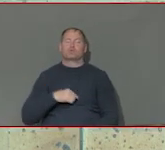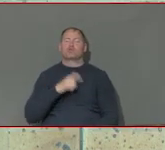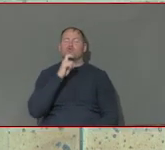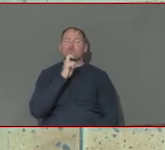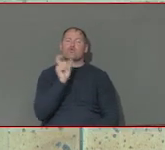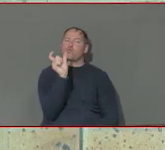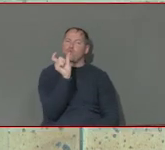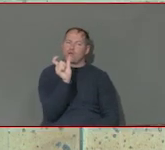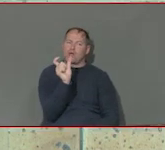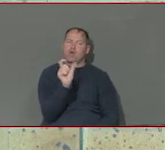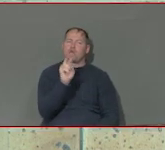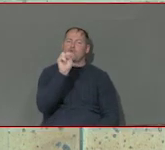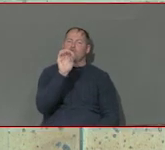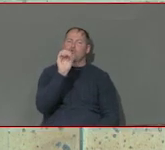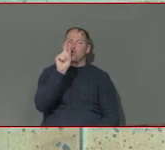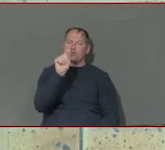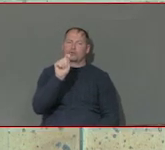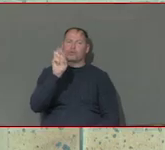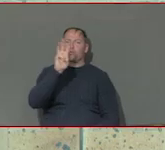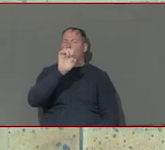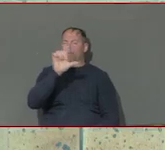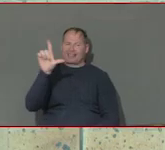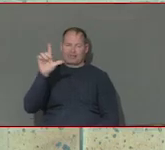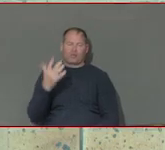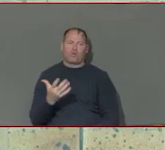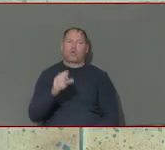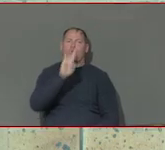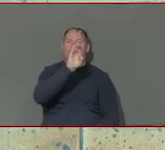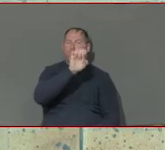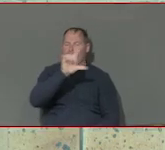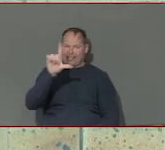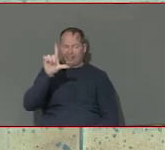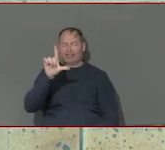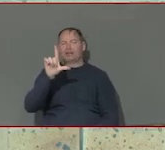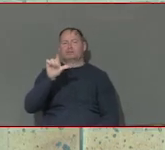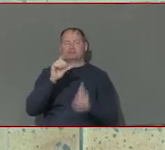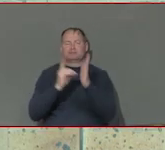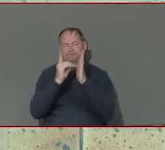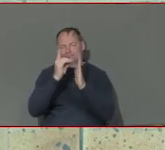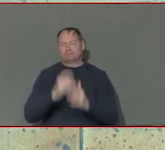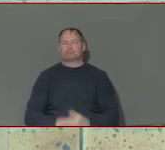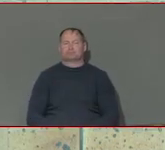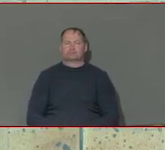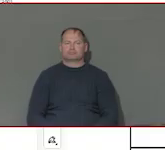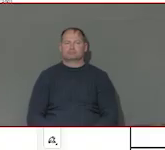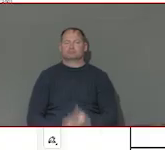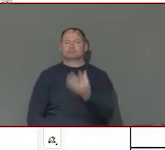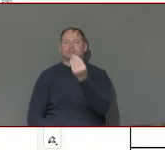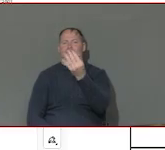word not well developed or well developed. Then number